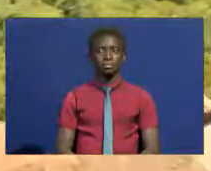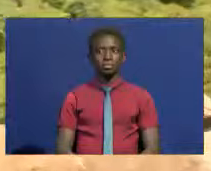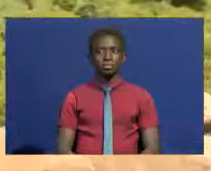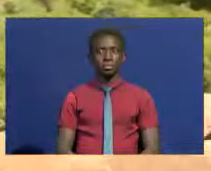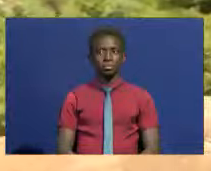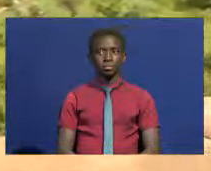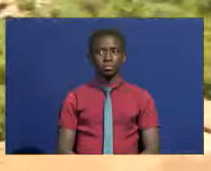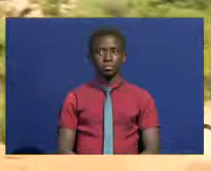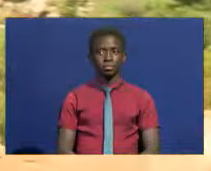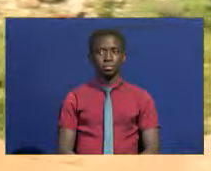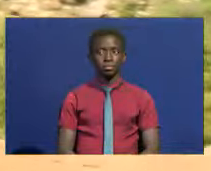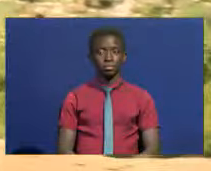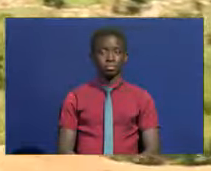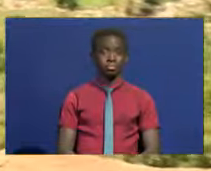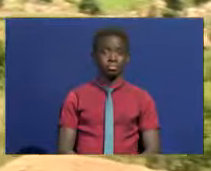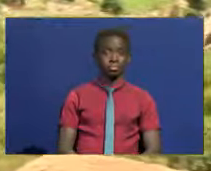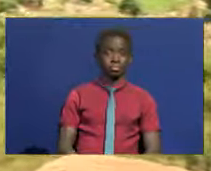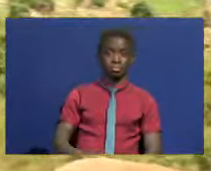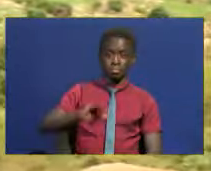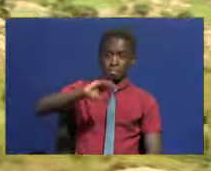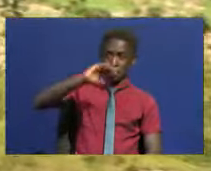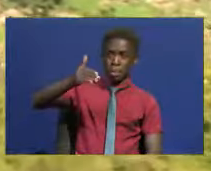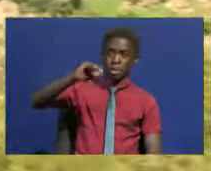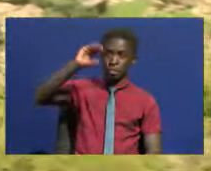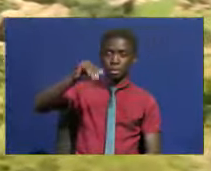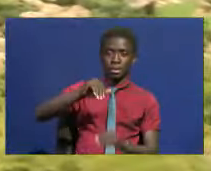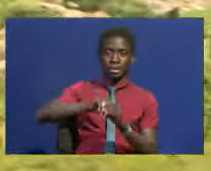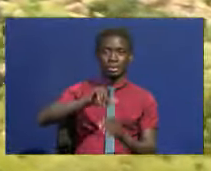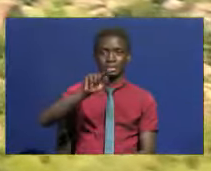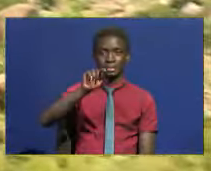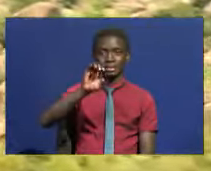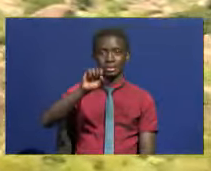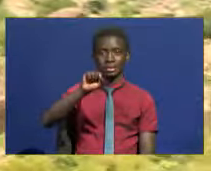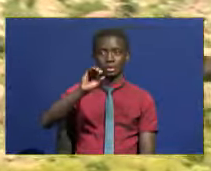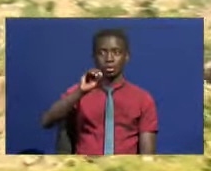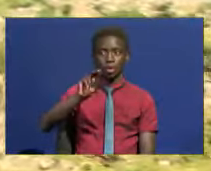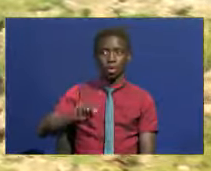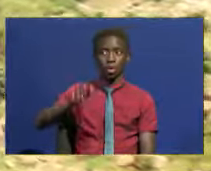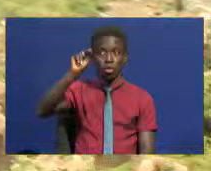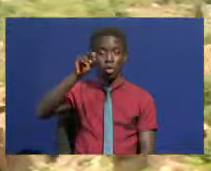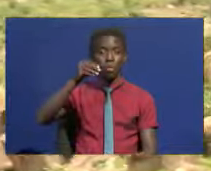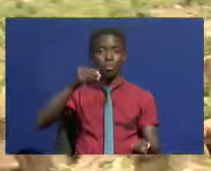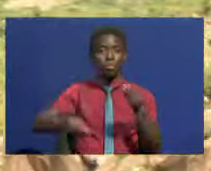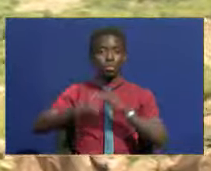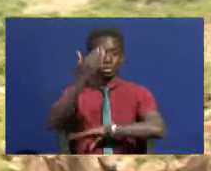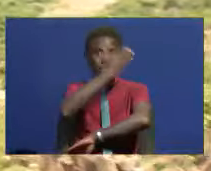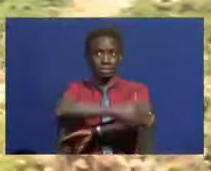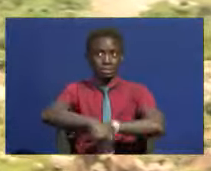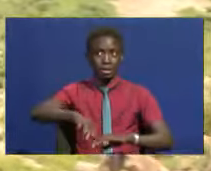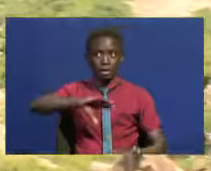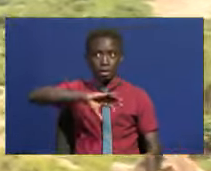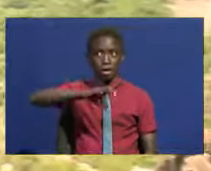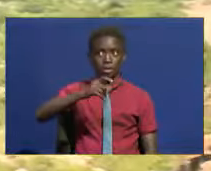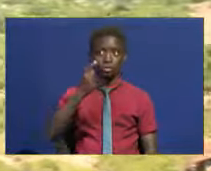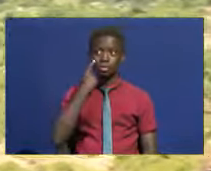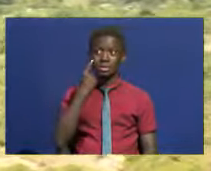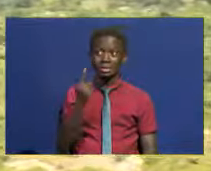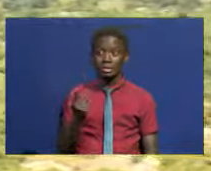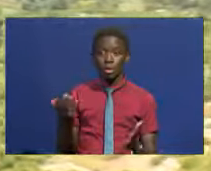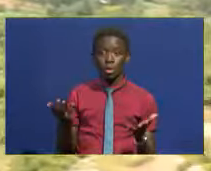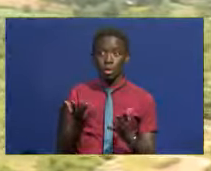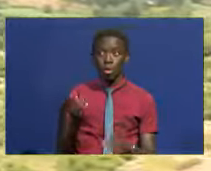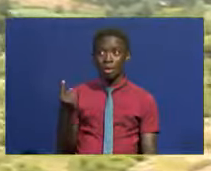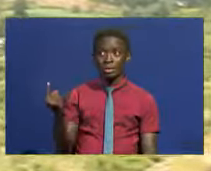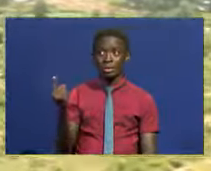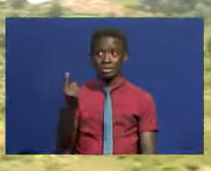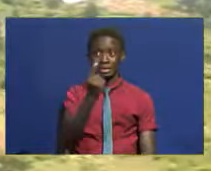It sits on a mountain in Teso North, Busia County, and is home to three ancient caves, each one steeped in